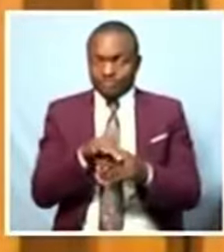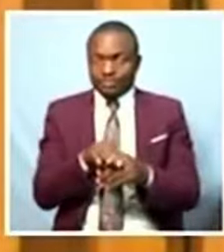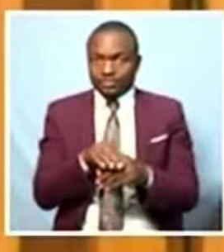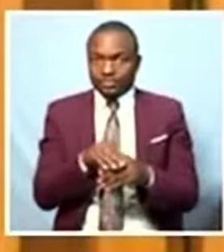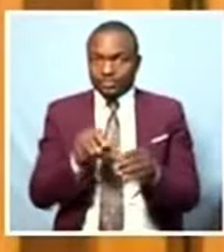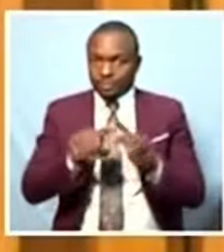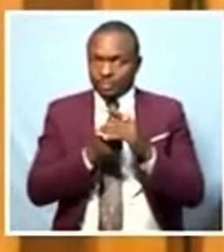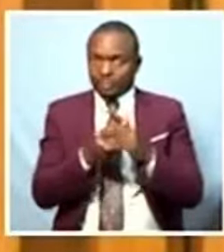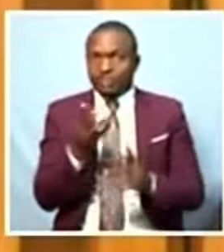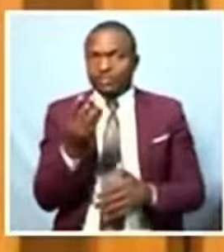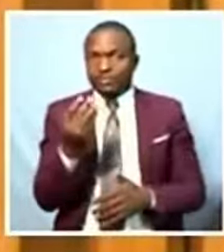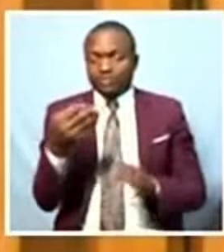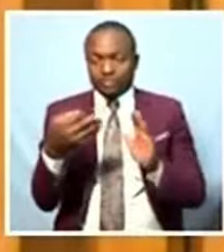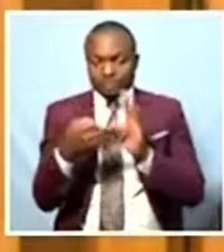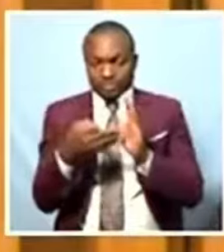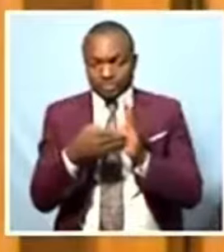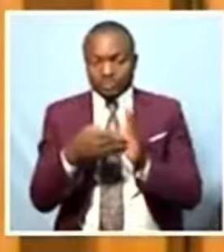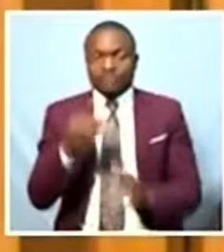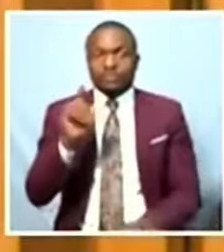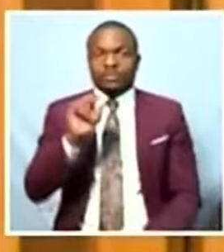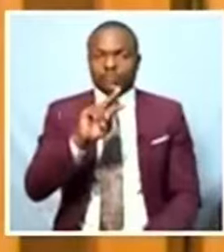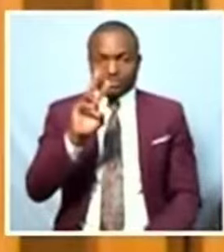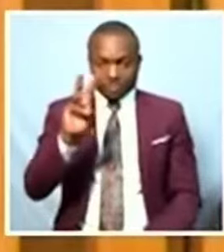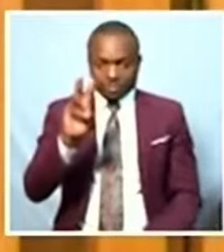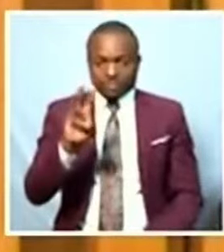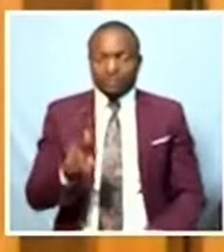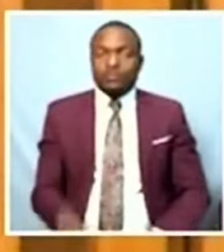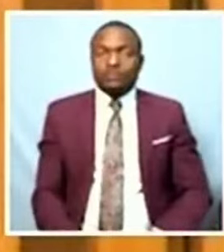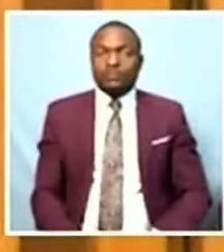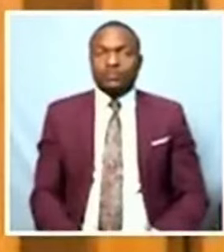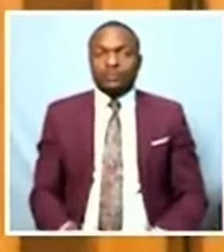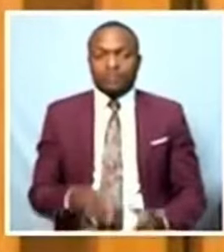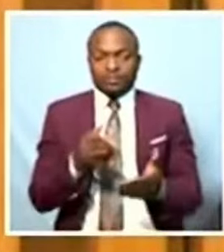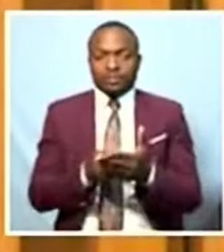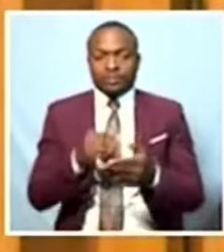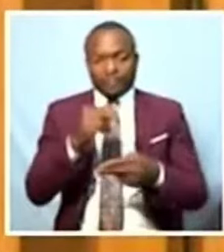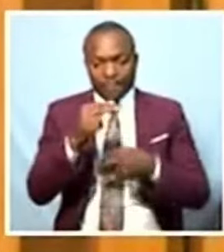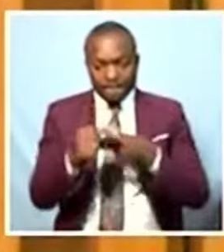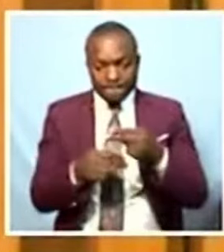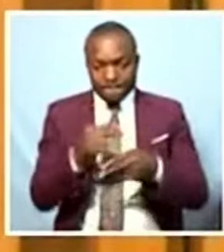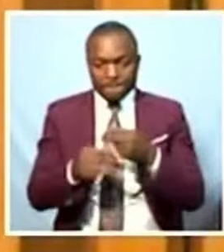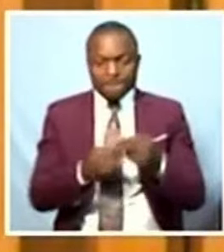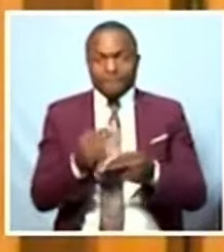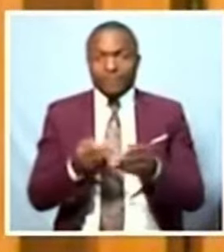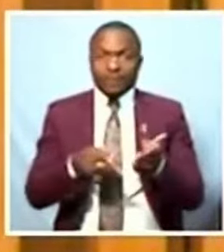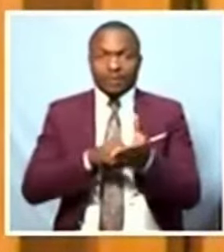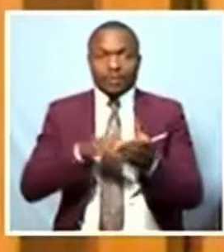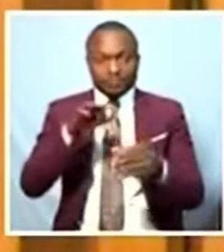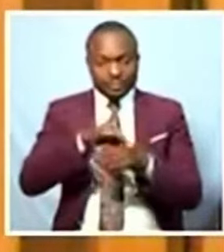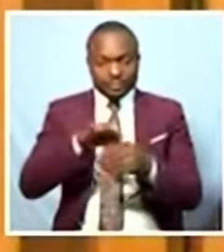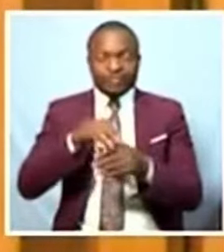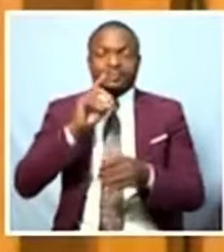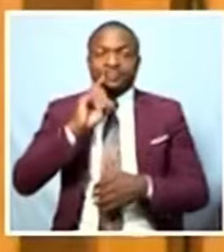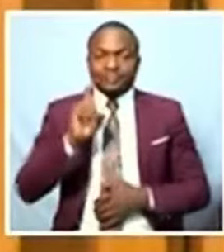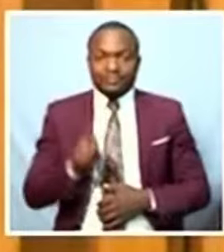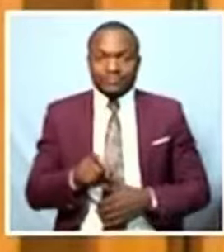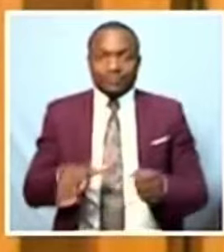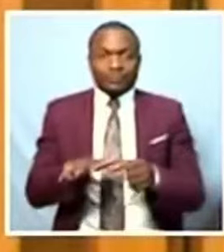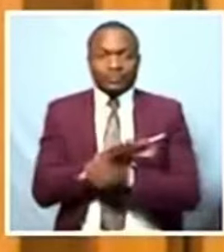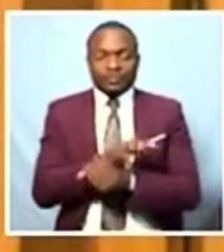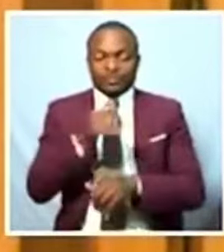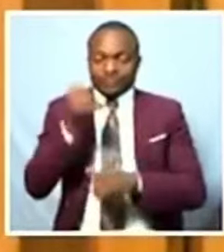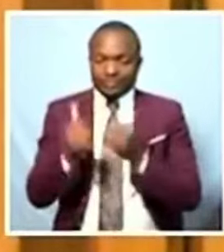on 14th February 2026. This means that any by-election must be fully